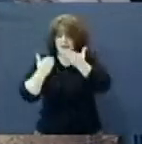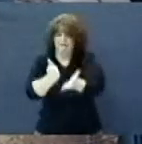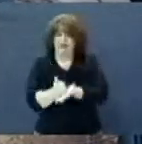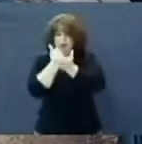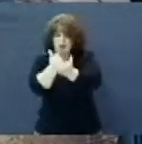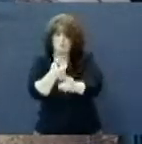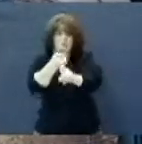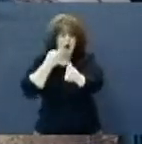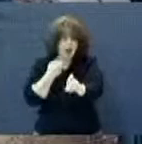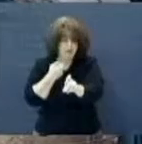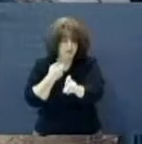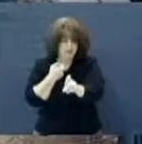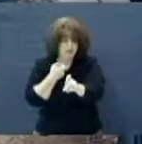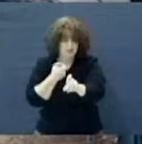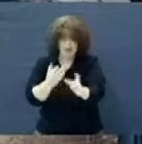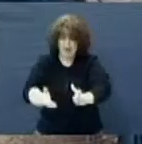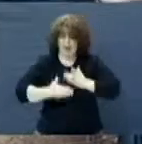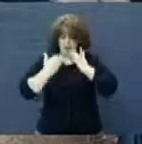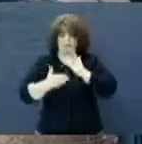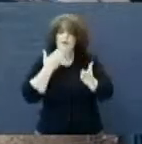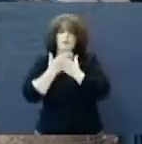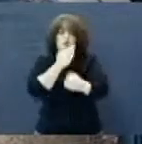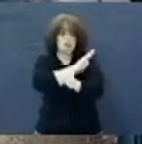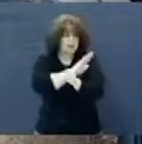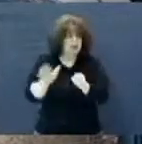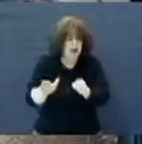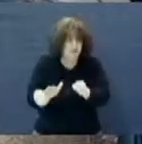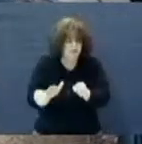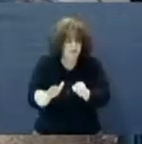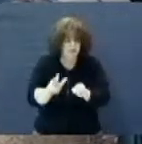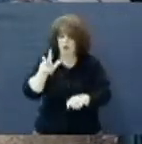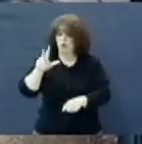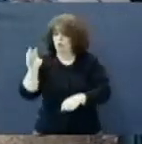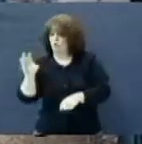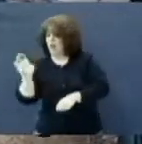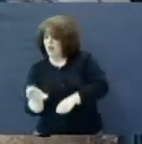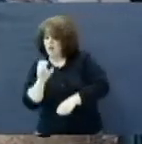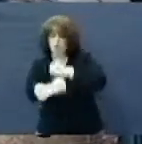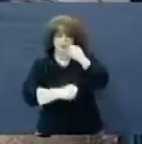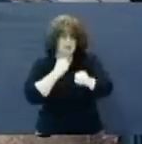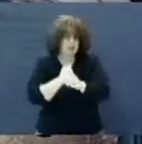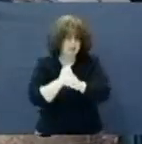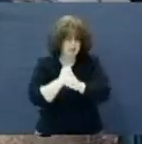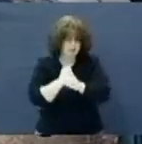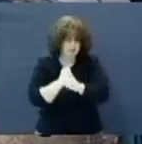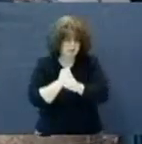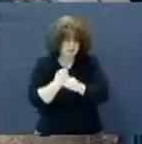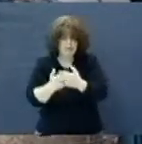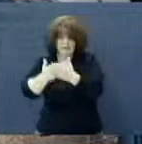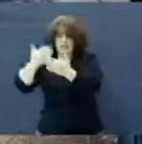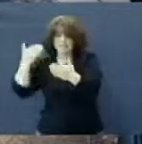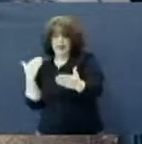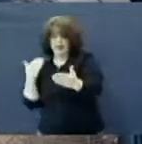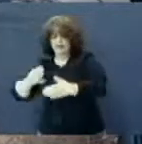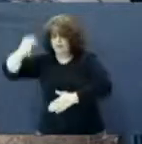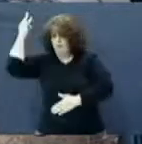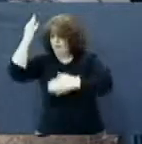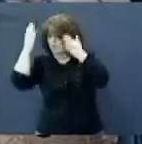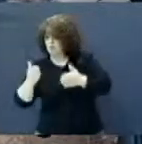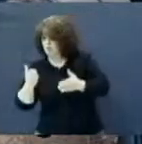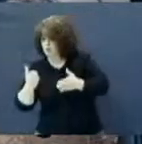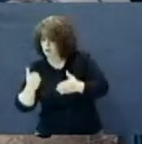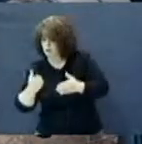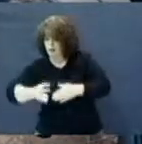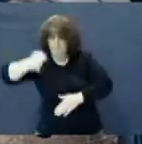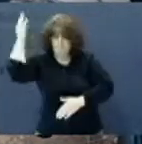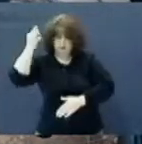glad that it was good enough for, as Brother Dave said 300 years ago, Jonathan Edwards, when he preached that sermon, Sinners in the